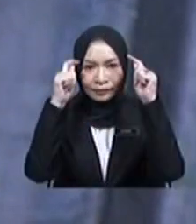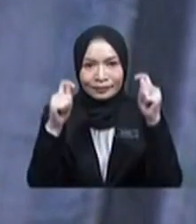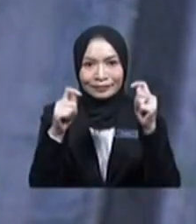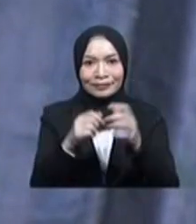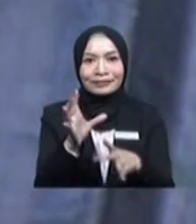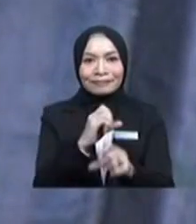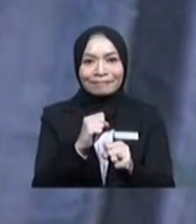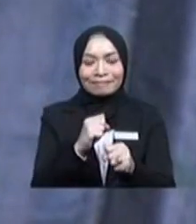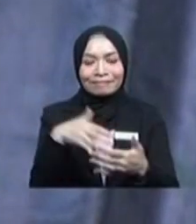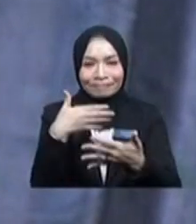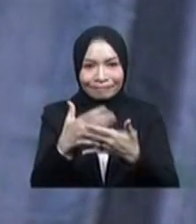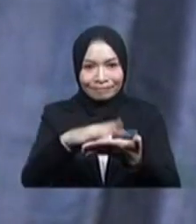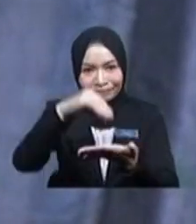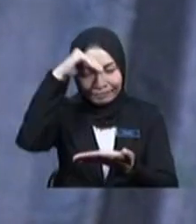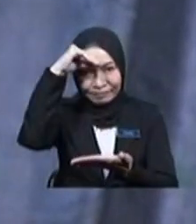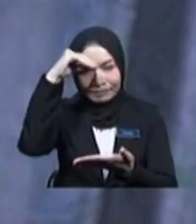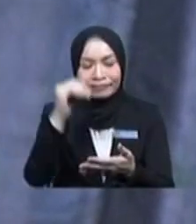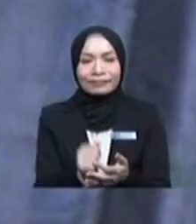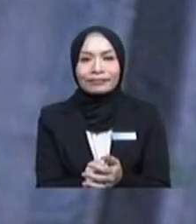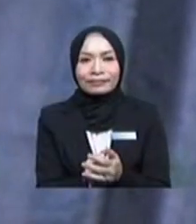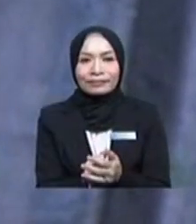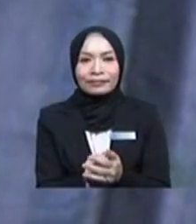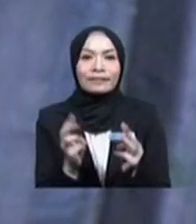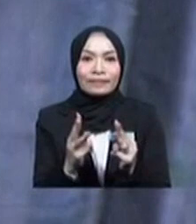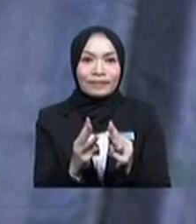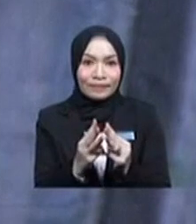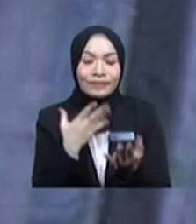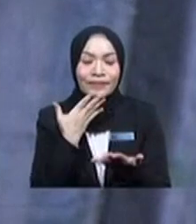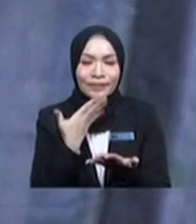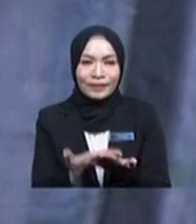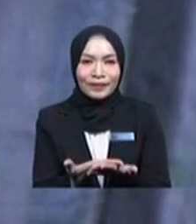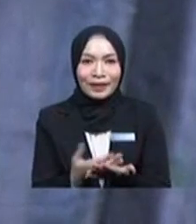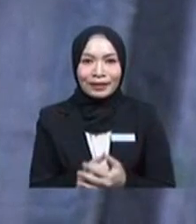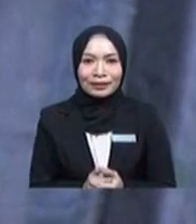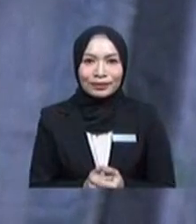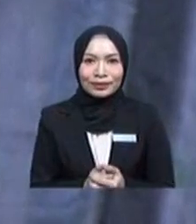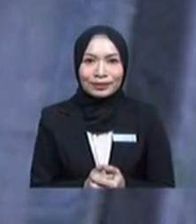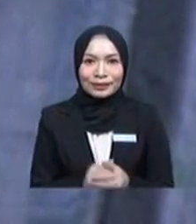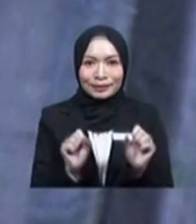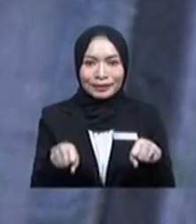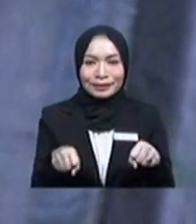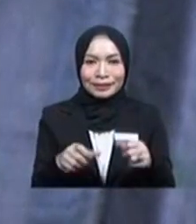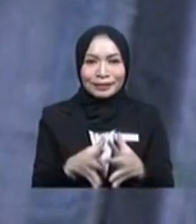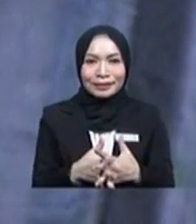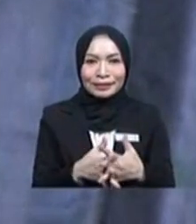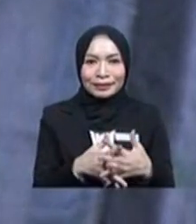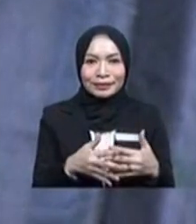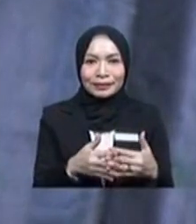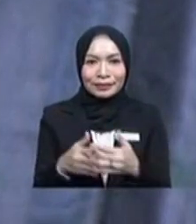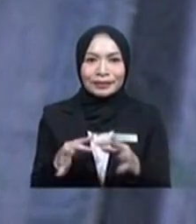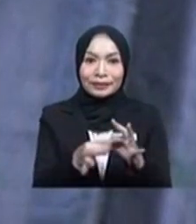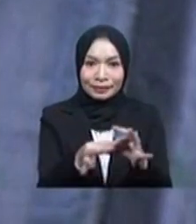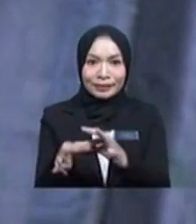English. Immersion and engagement activities are able to be incorporated as part of the